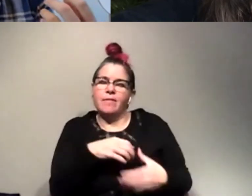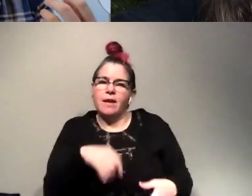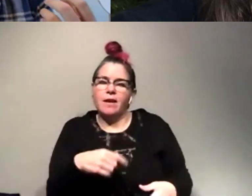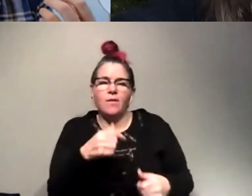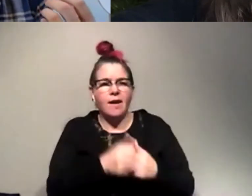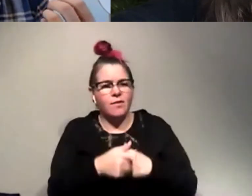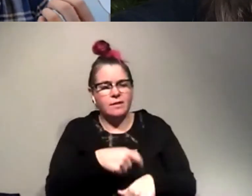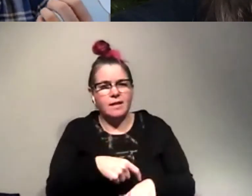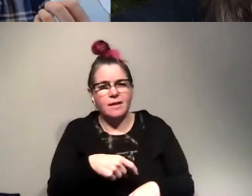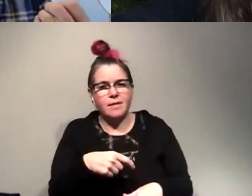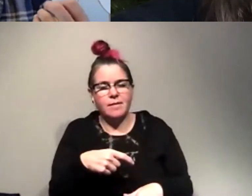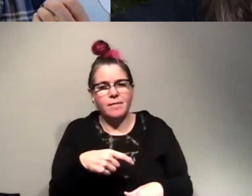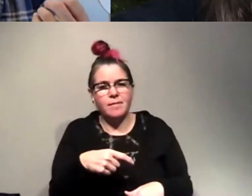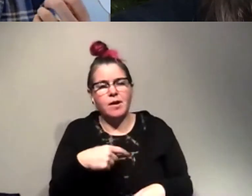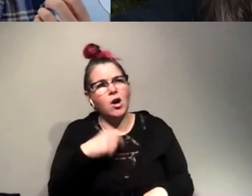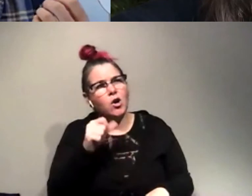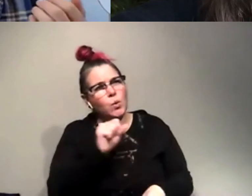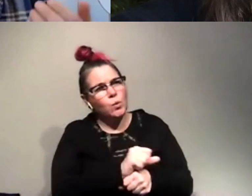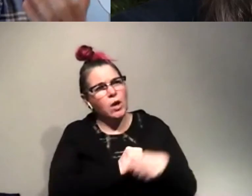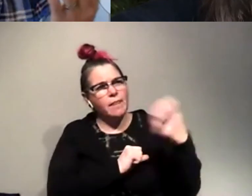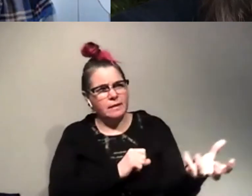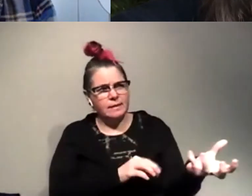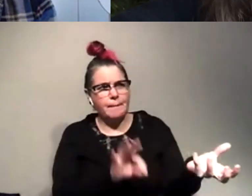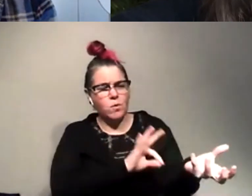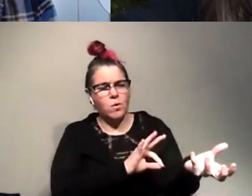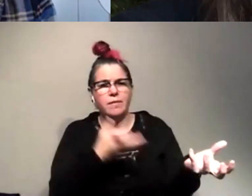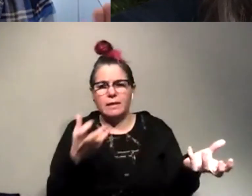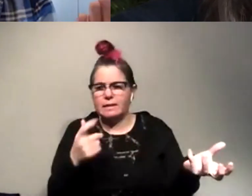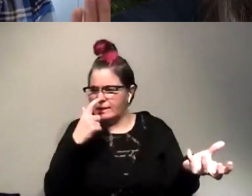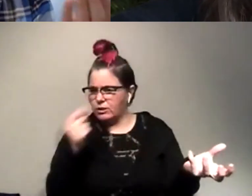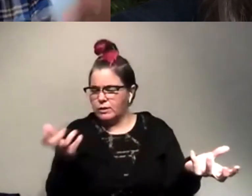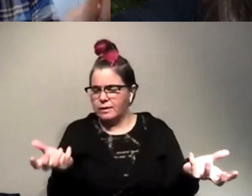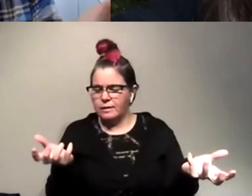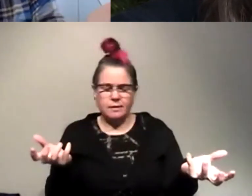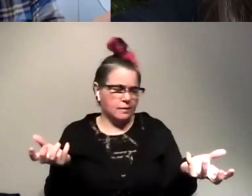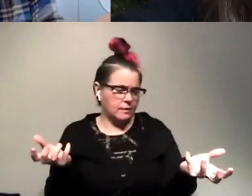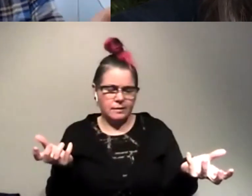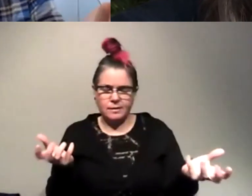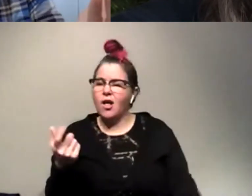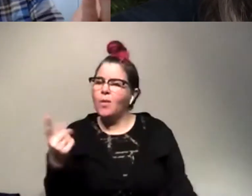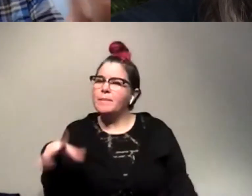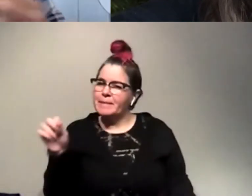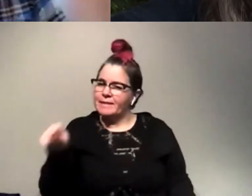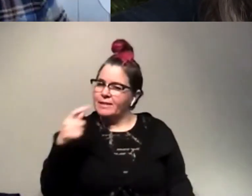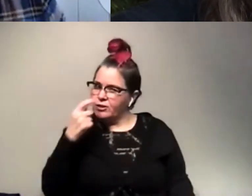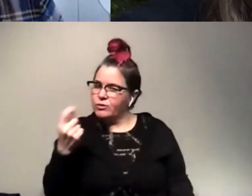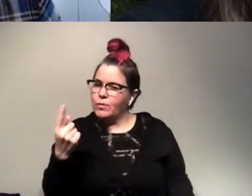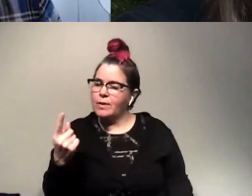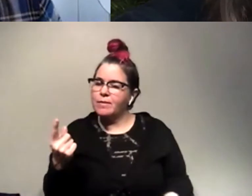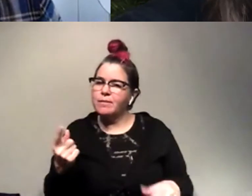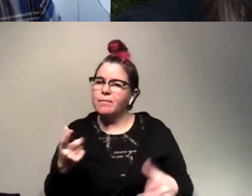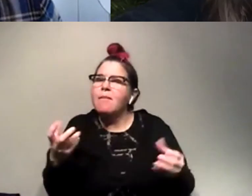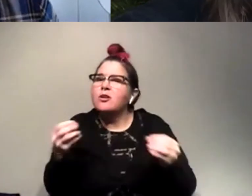had, I could work on this that's important or this that's interesting, it's always the interesting one that ends up becoming much more